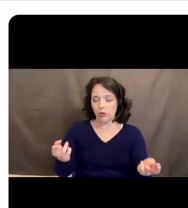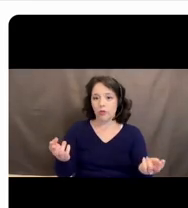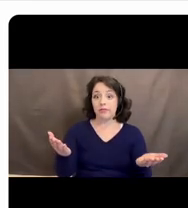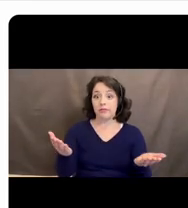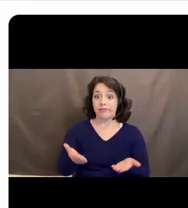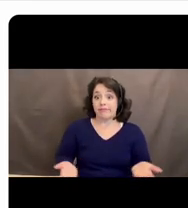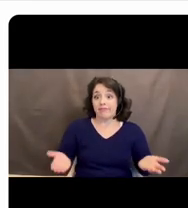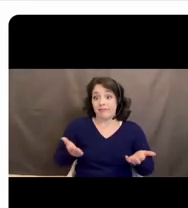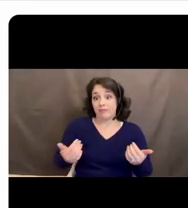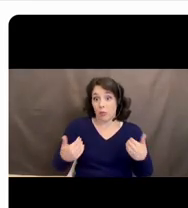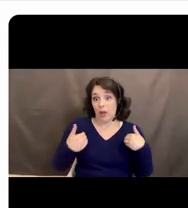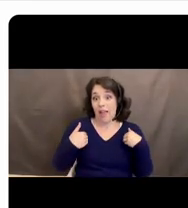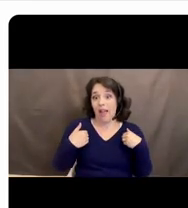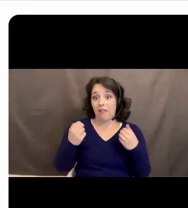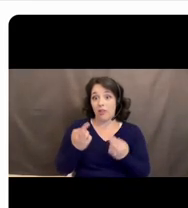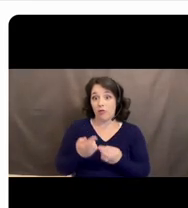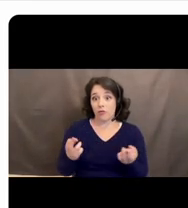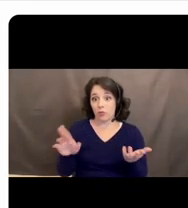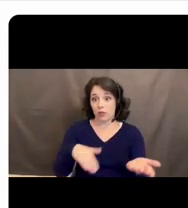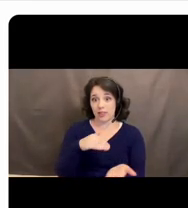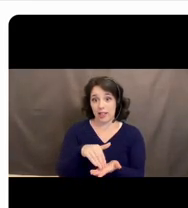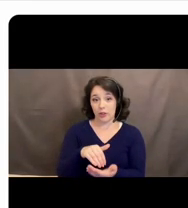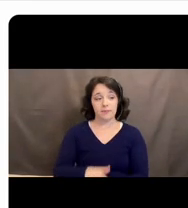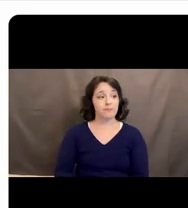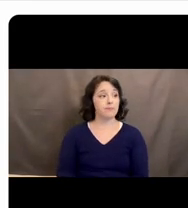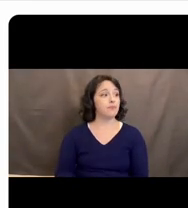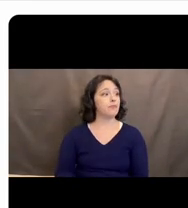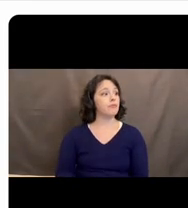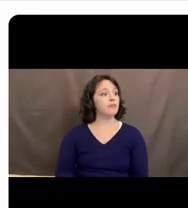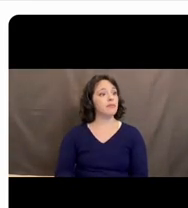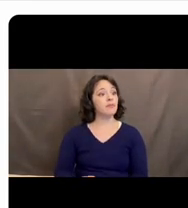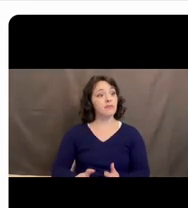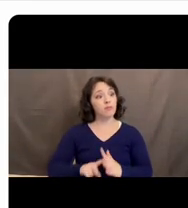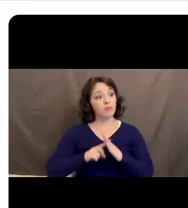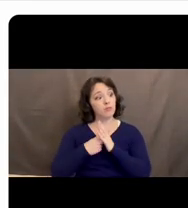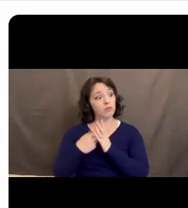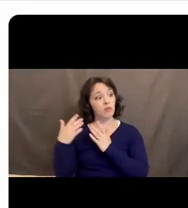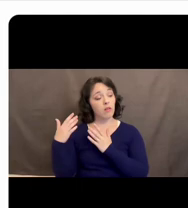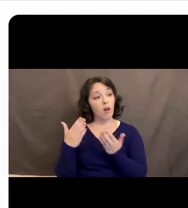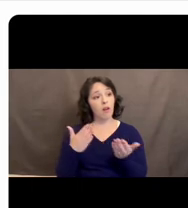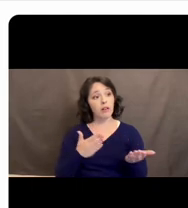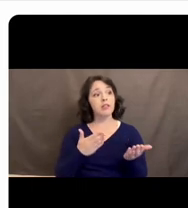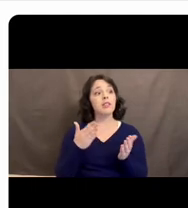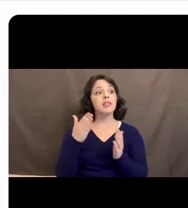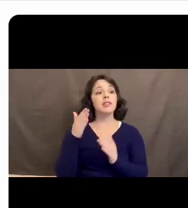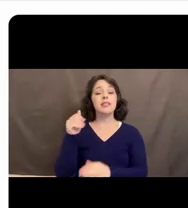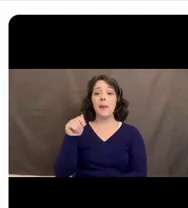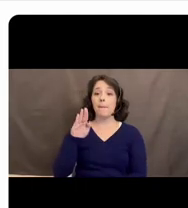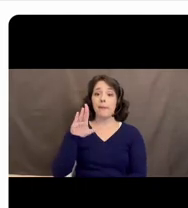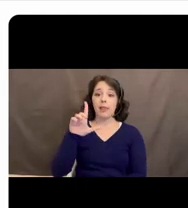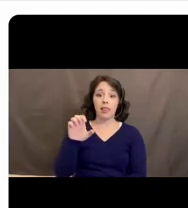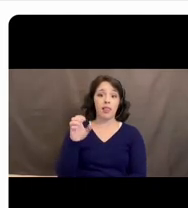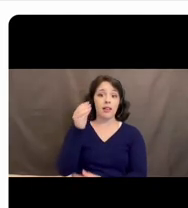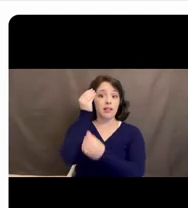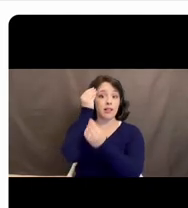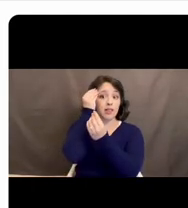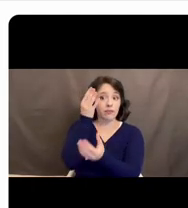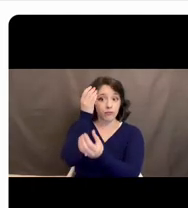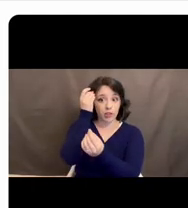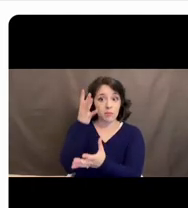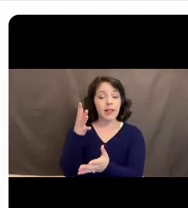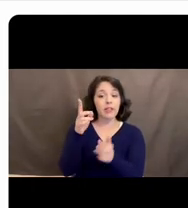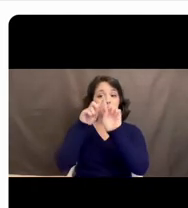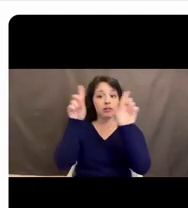in our resource center. So I will begin with sharing the ABLE information flyer. This is the back and front